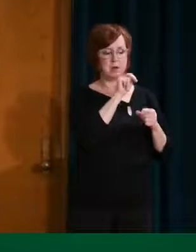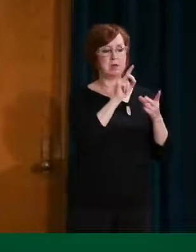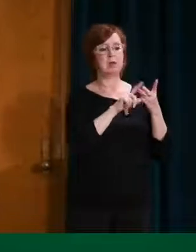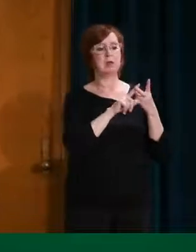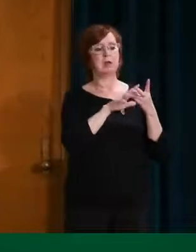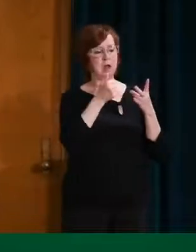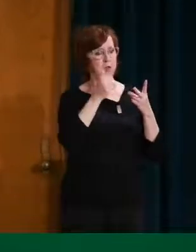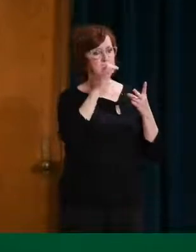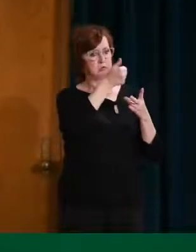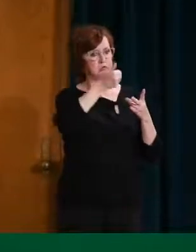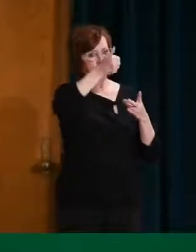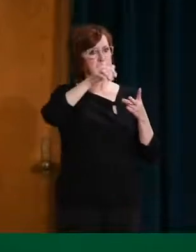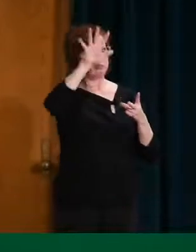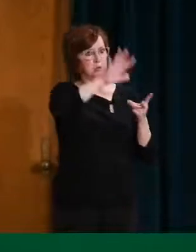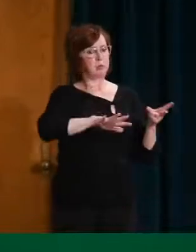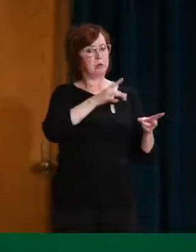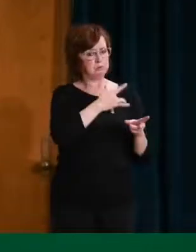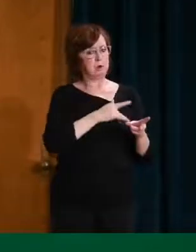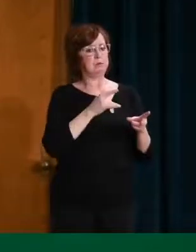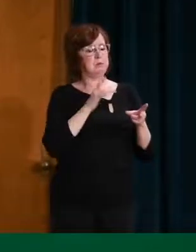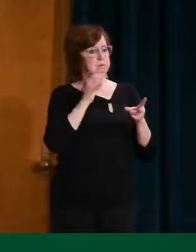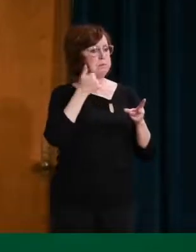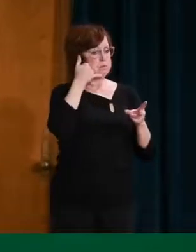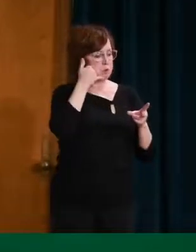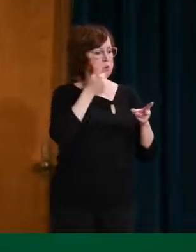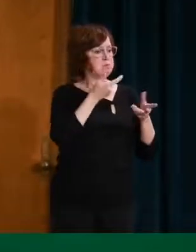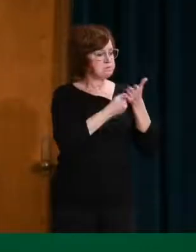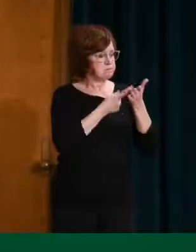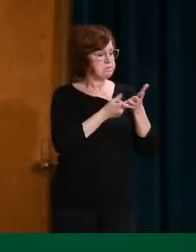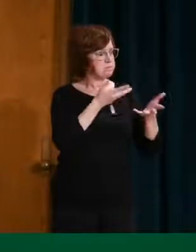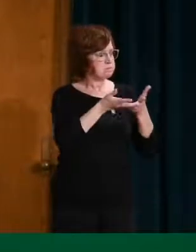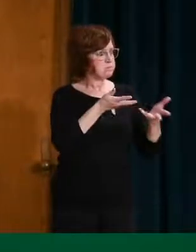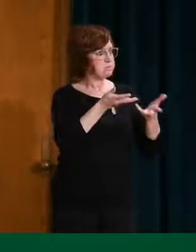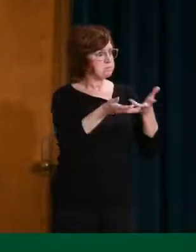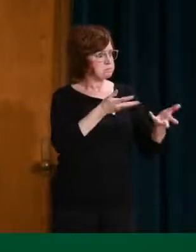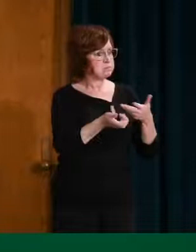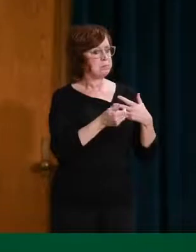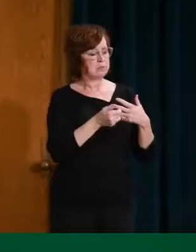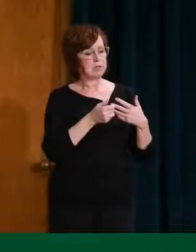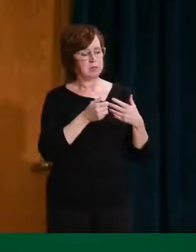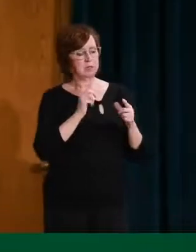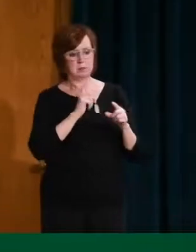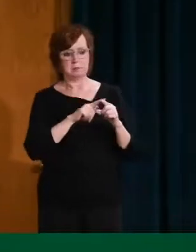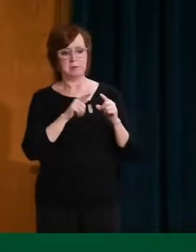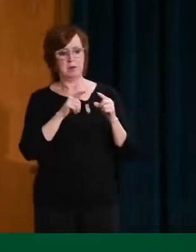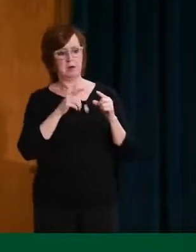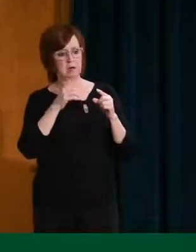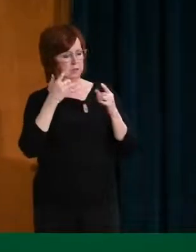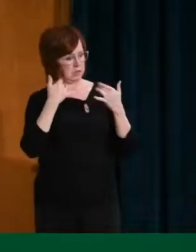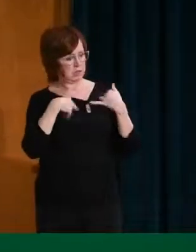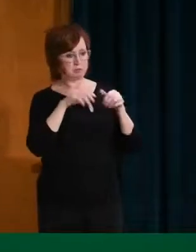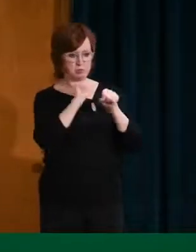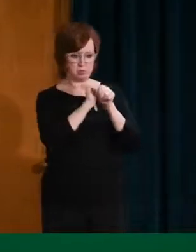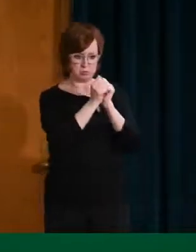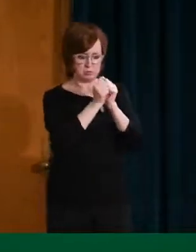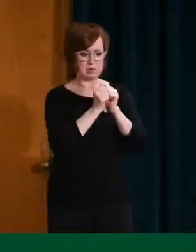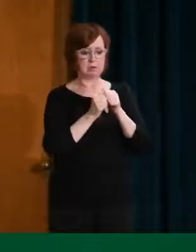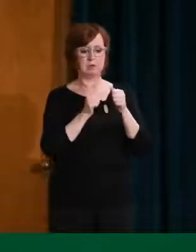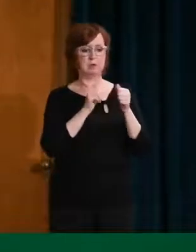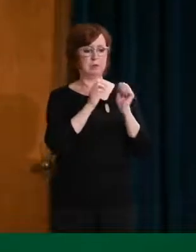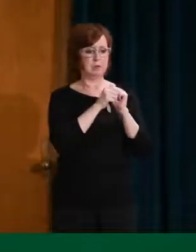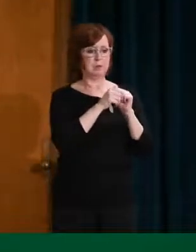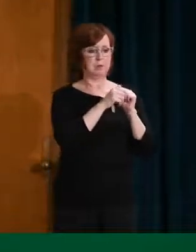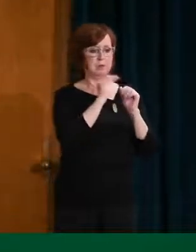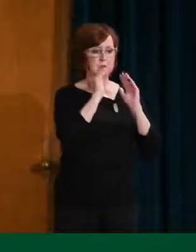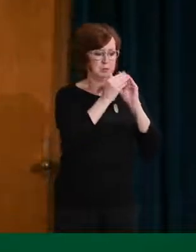continue, and will continue to work with our community leaders, our Indigenous leaders, as well as the advice of Dr. Shahab and